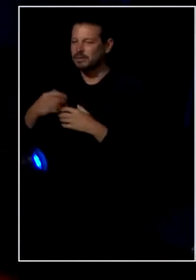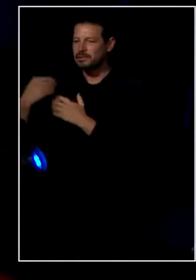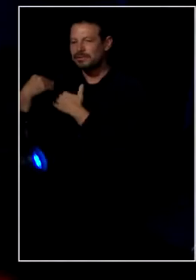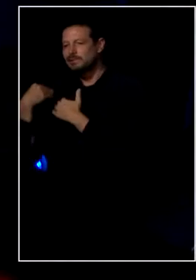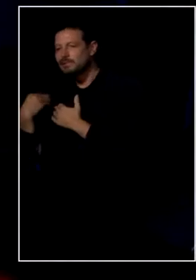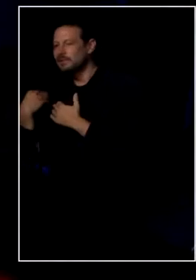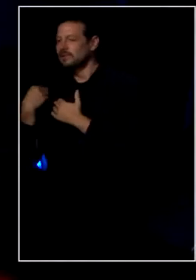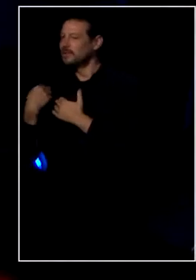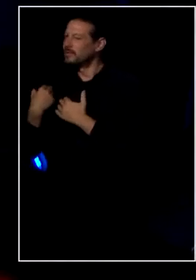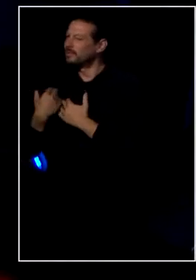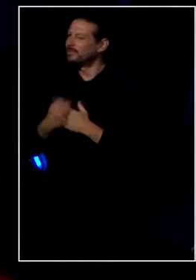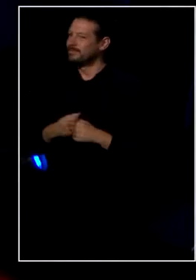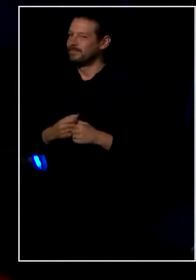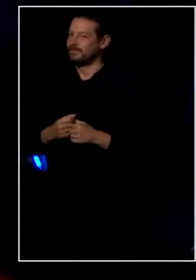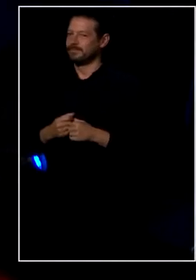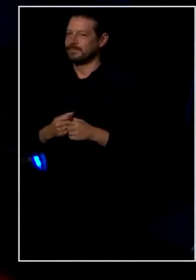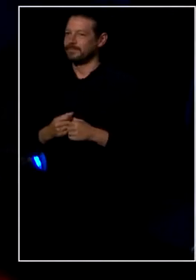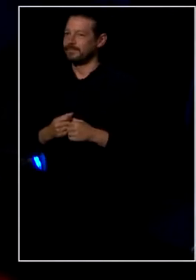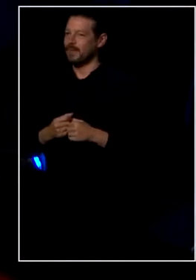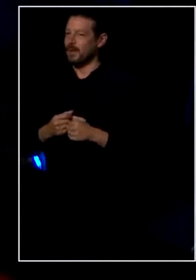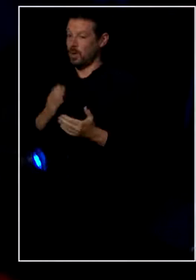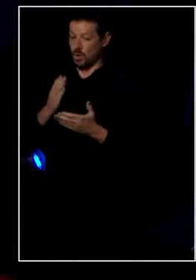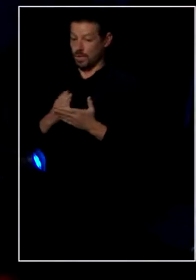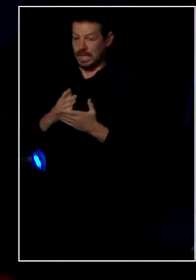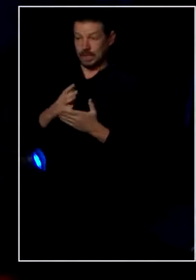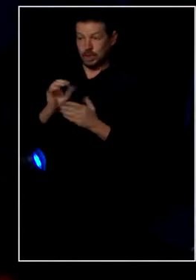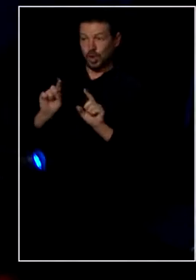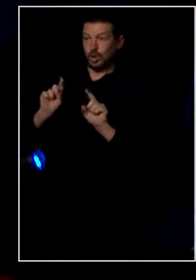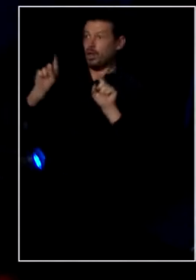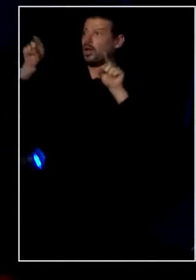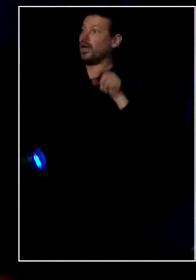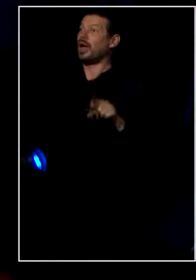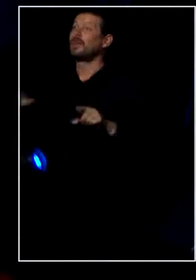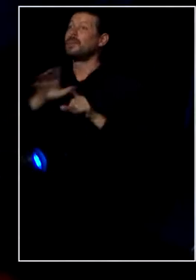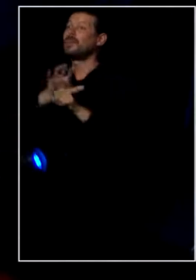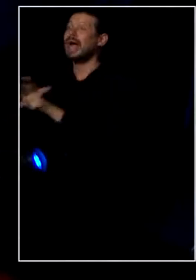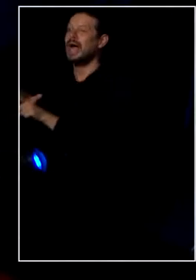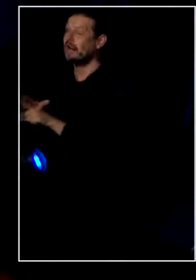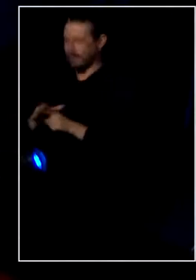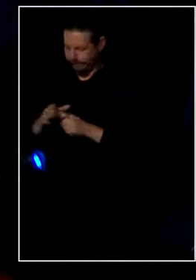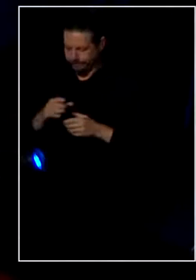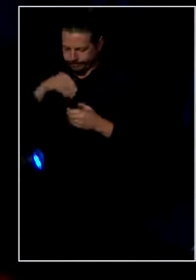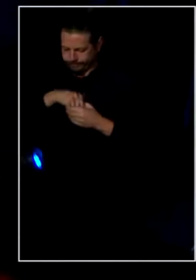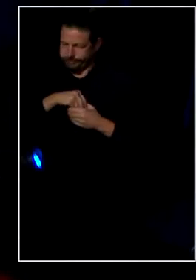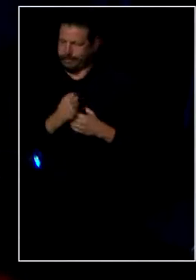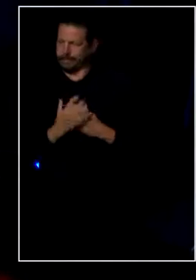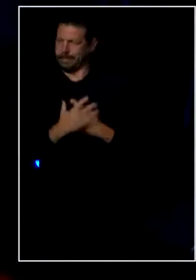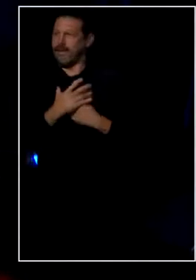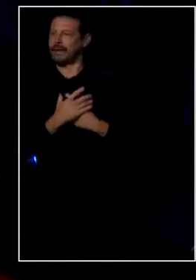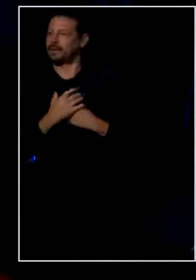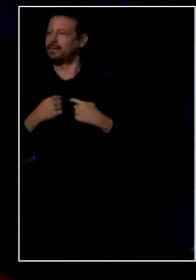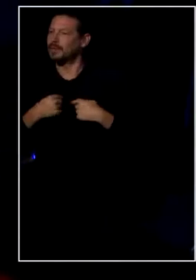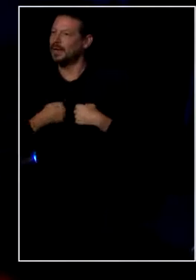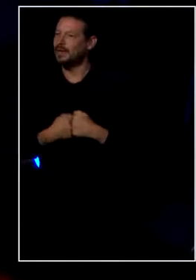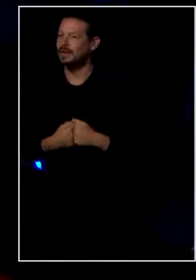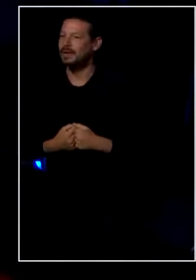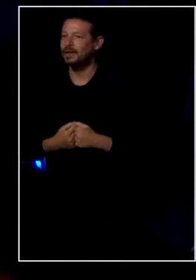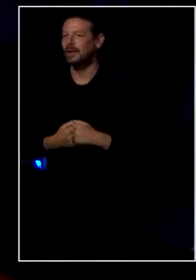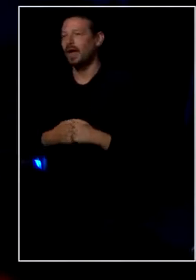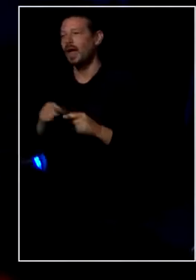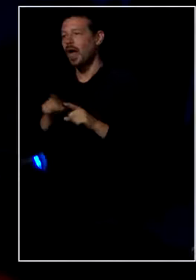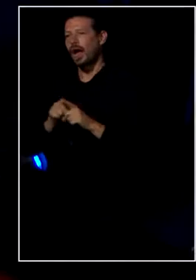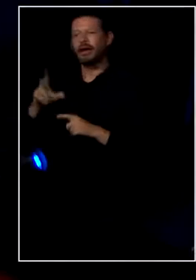it's not the outside world that's to blame, it's just me. That's what my ableism is. It's not them, Jess, it's